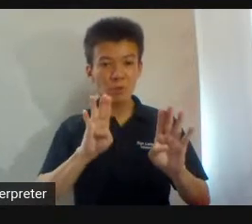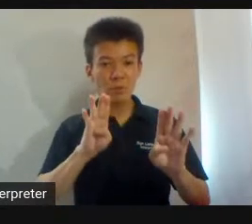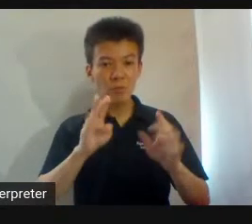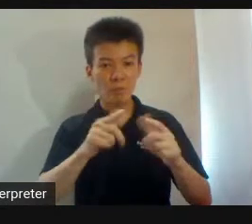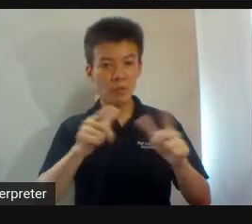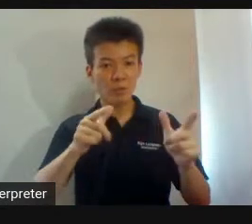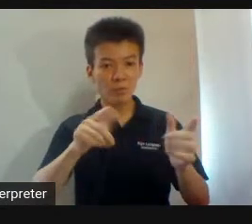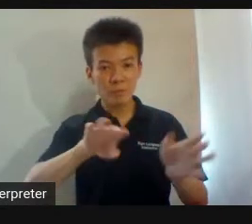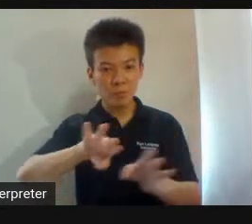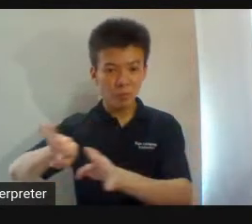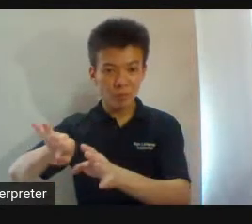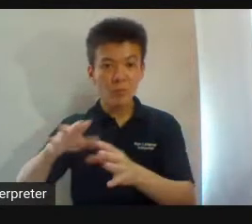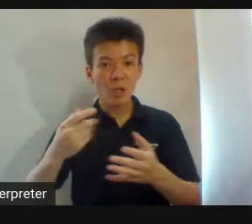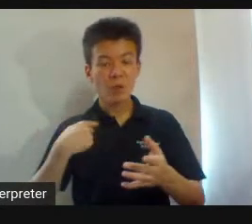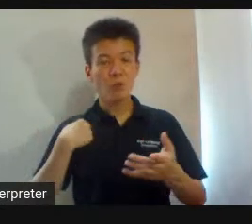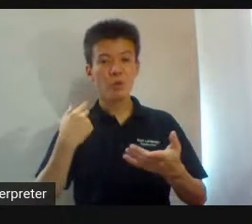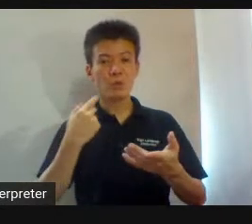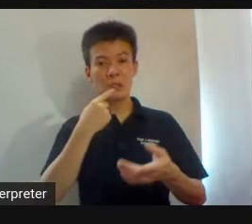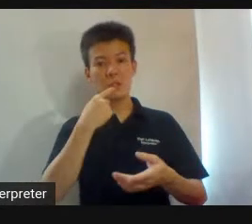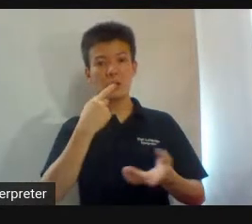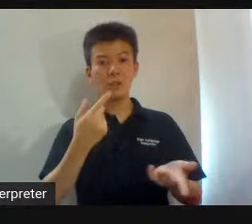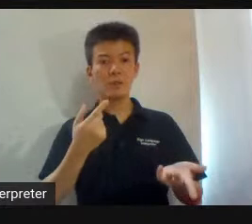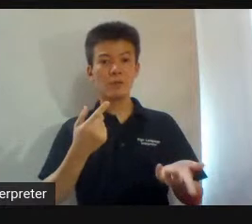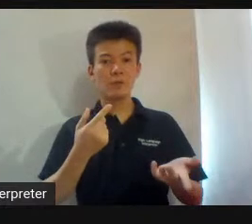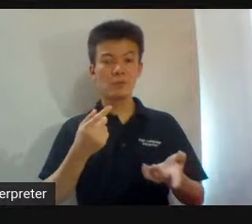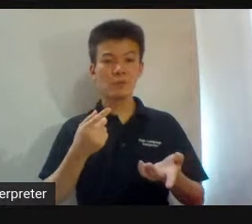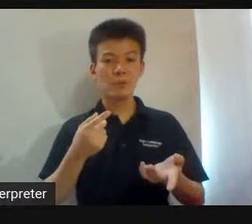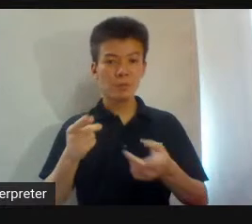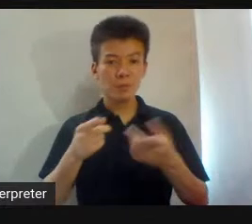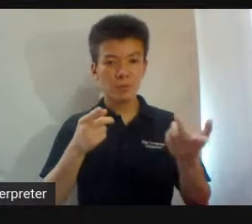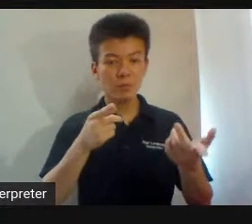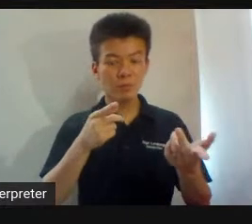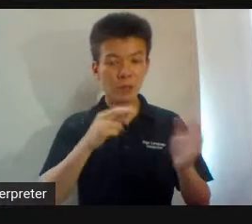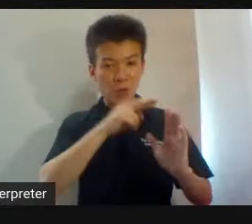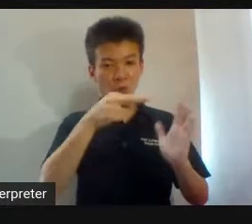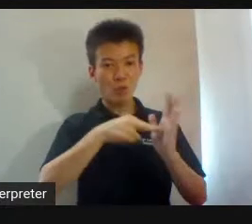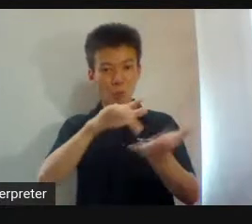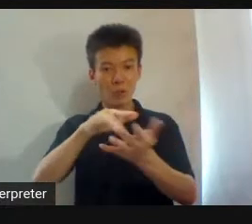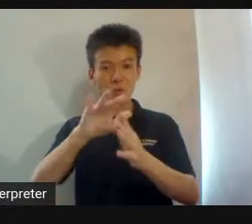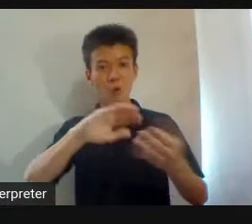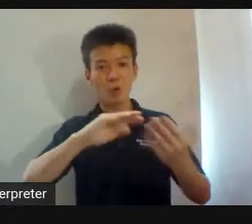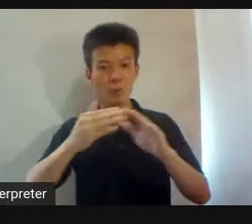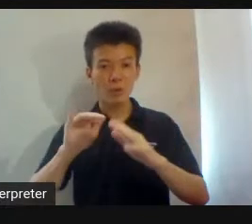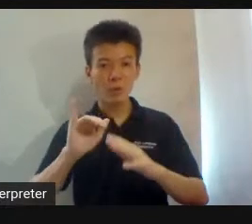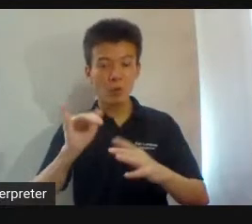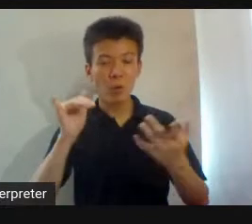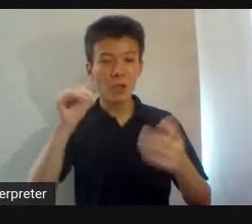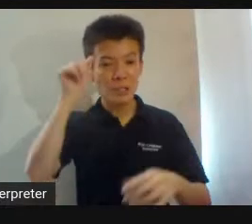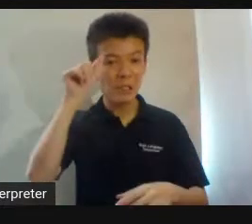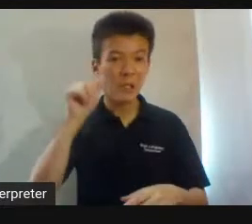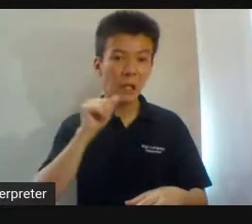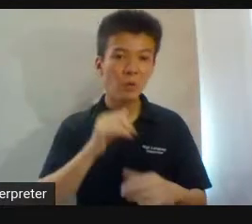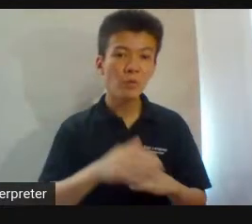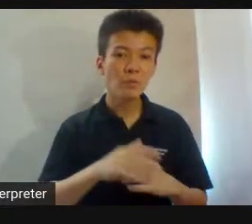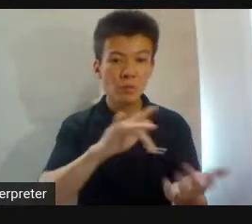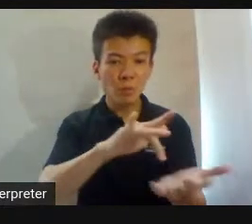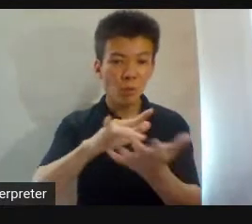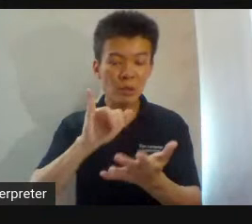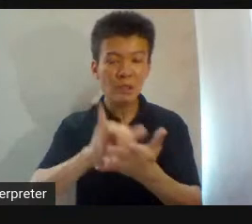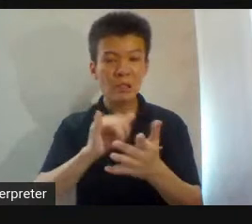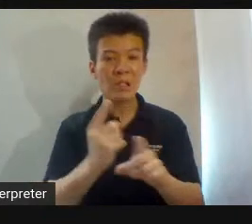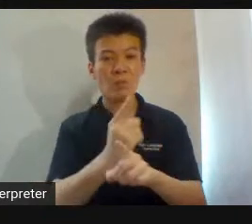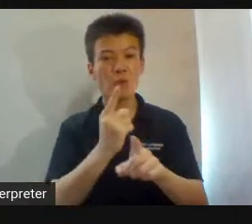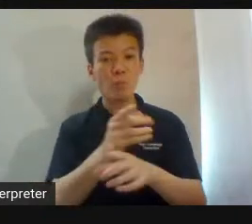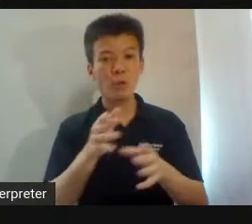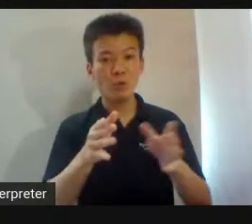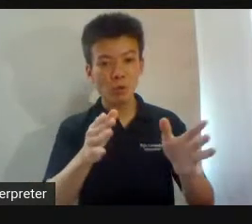aside, how do you say, as a role model in your community or even as an adult, actually model the appropriate way